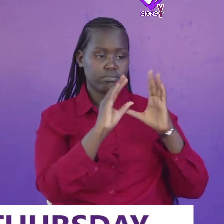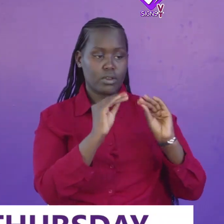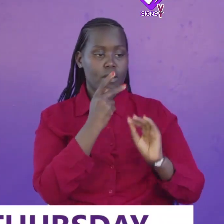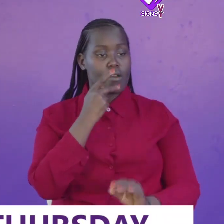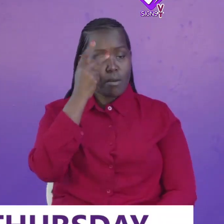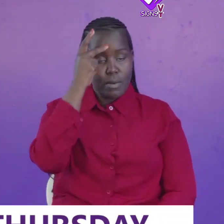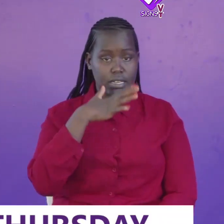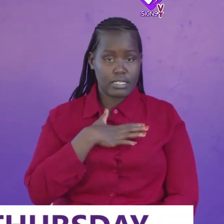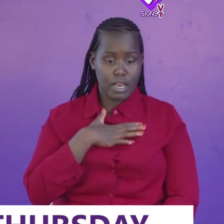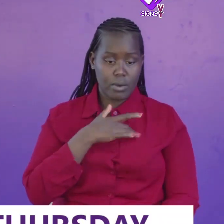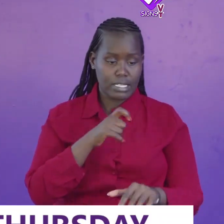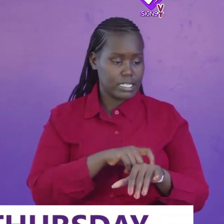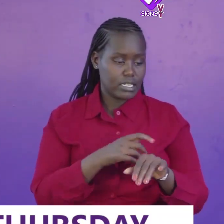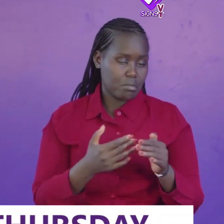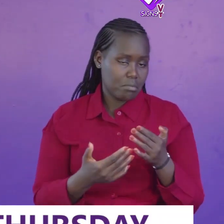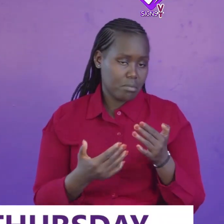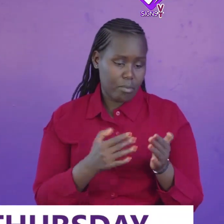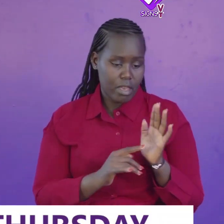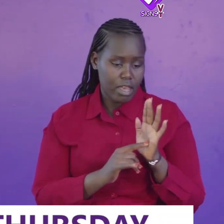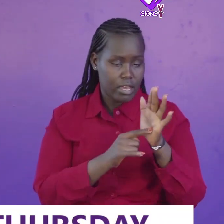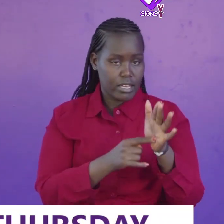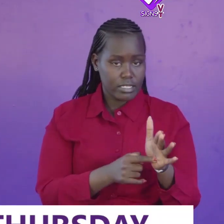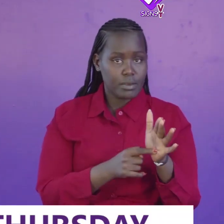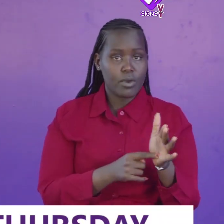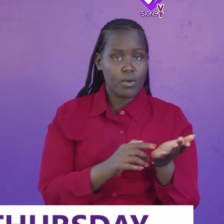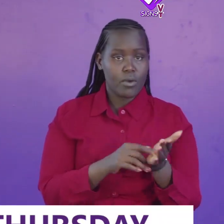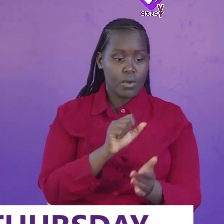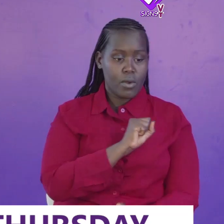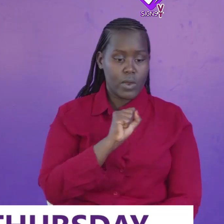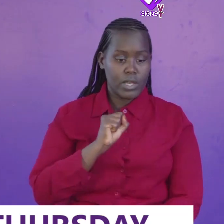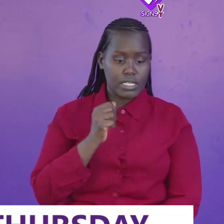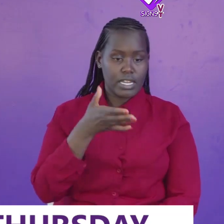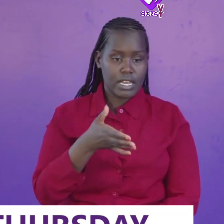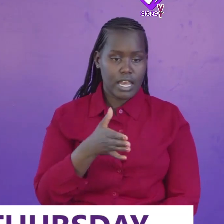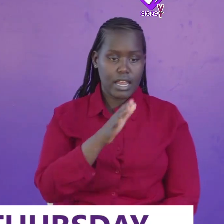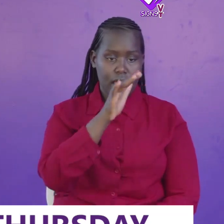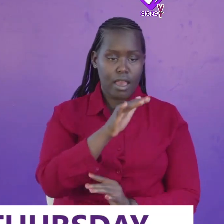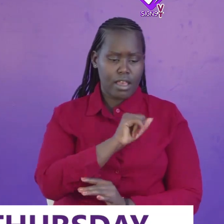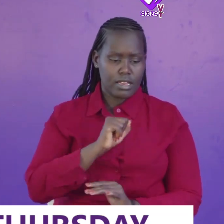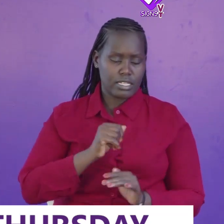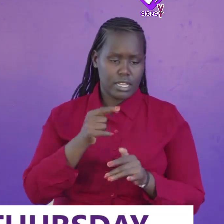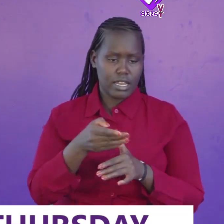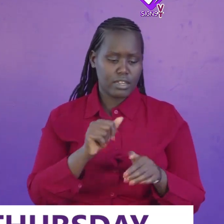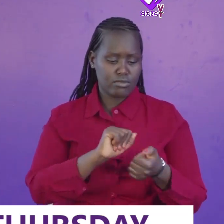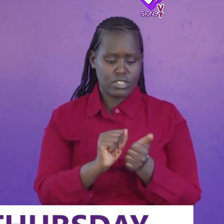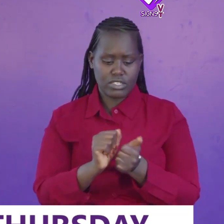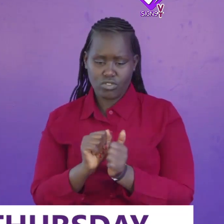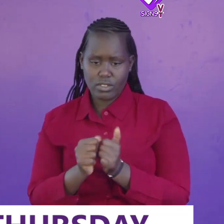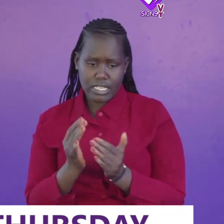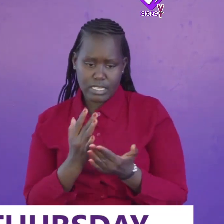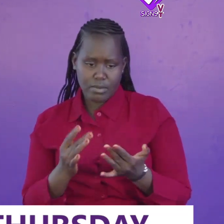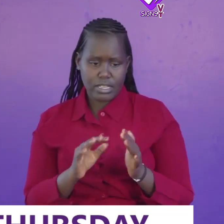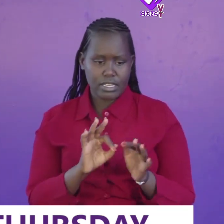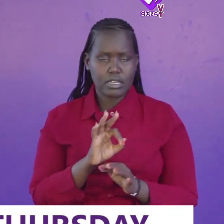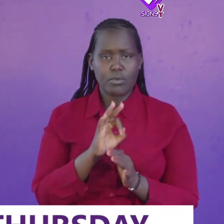well. When it comes to, you know, when the Senate wako hapo, watu wa bunge wako hapo, they are trying to change some things hapa kule, finance